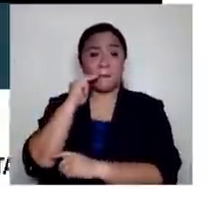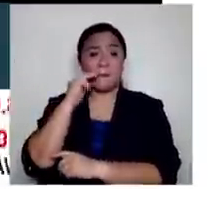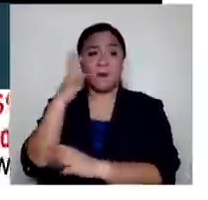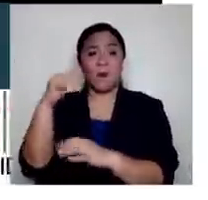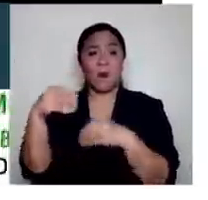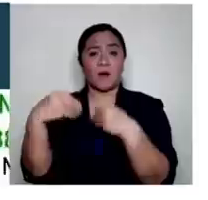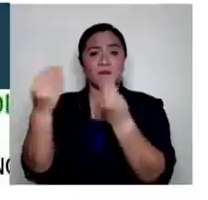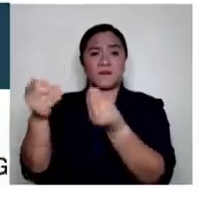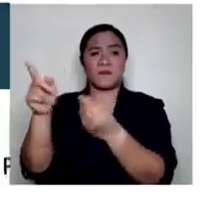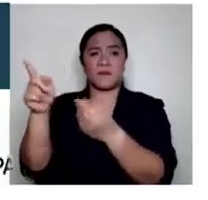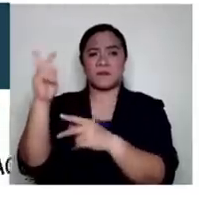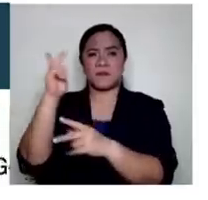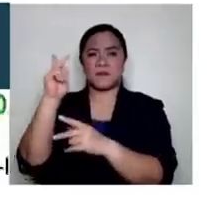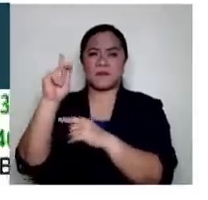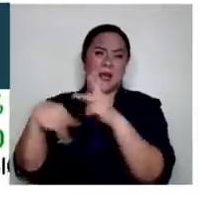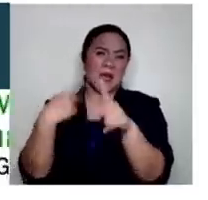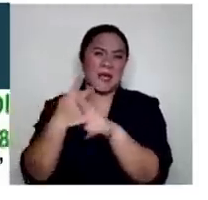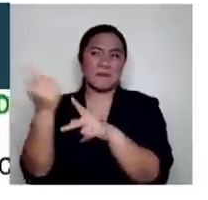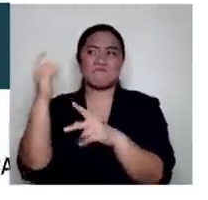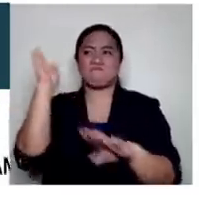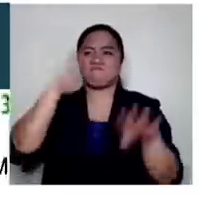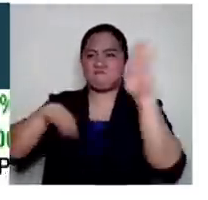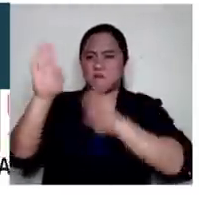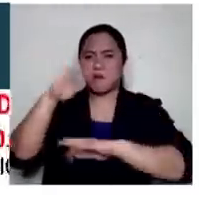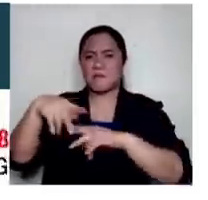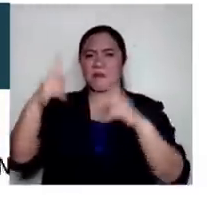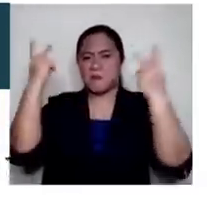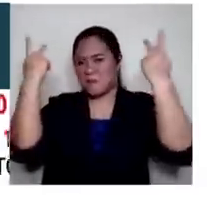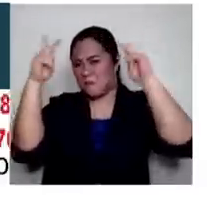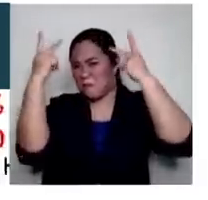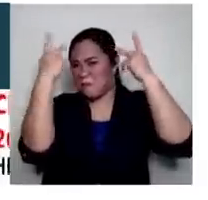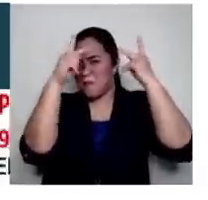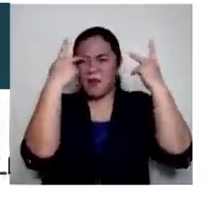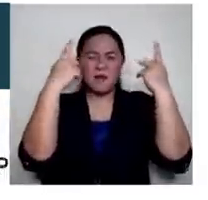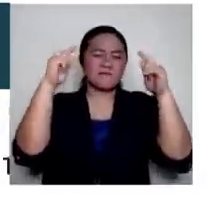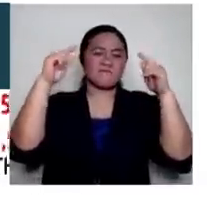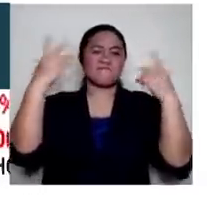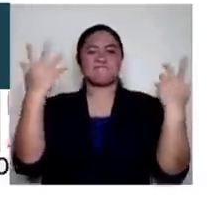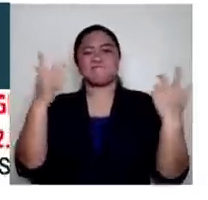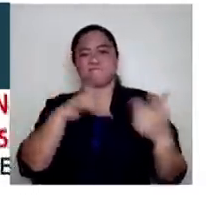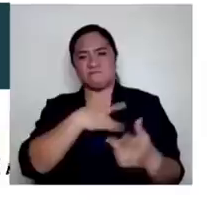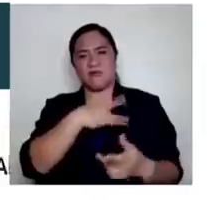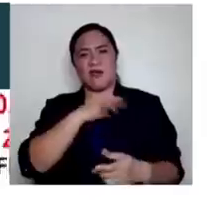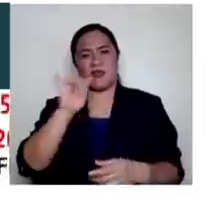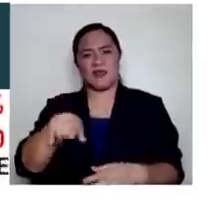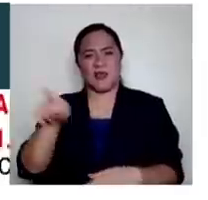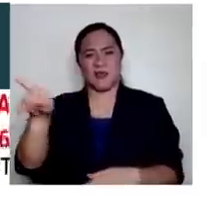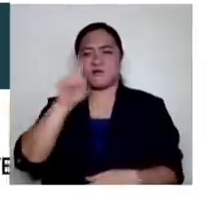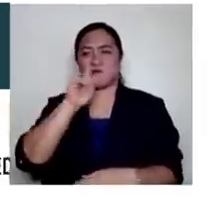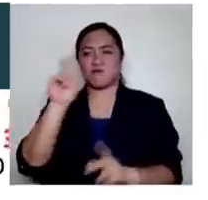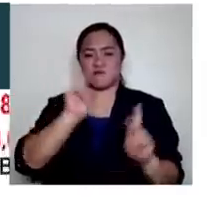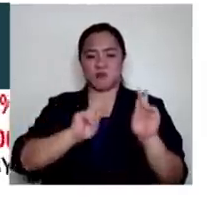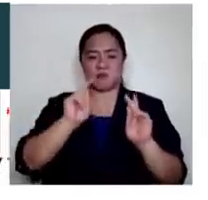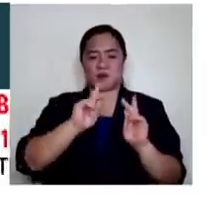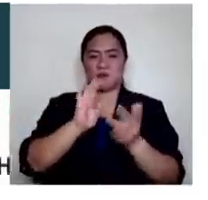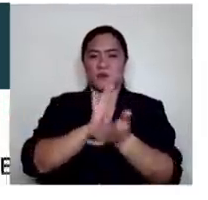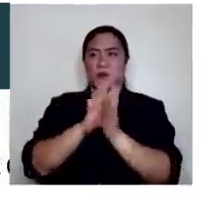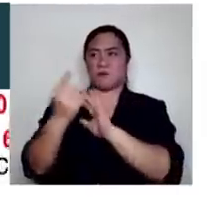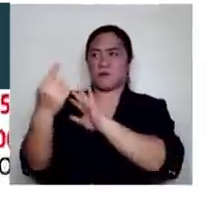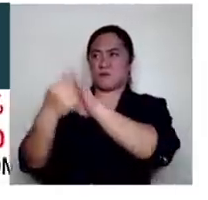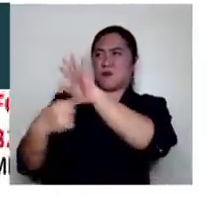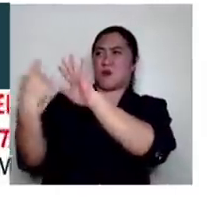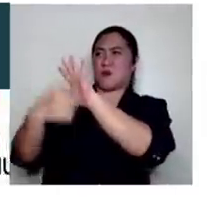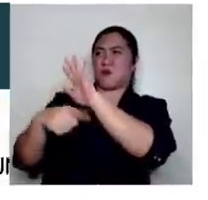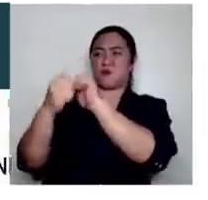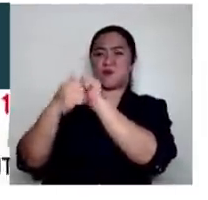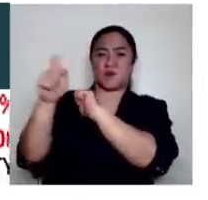all kinds of trouble, headache, kung ano man ang pwede nilang gawin. So they are the people who are disloyal to the party